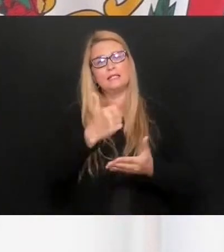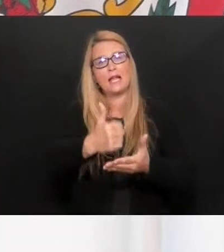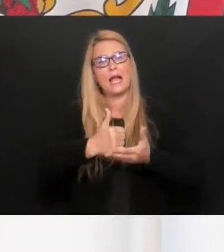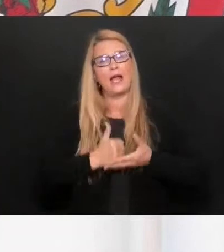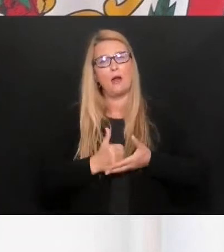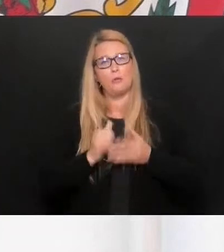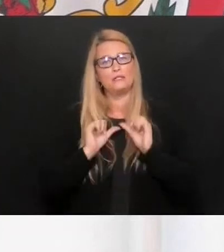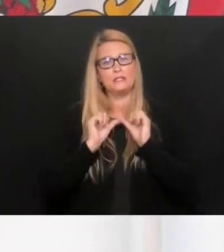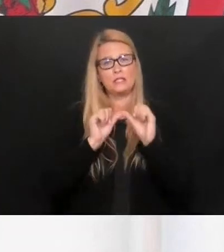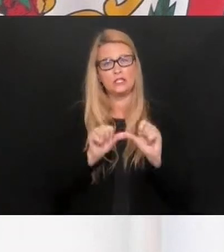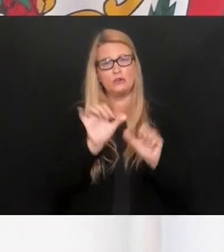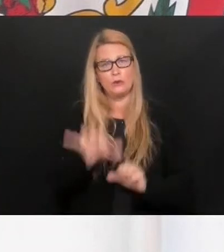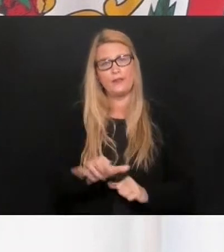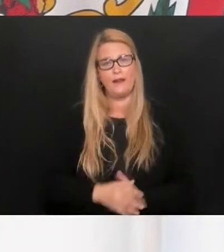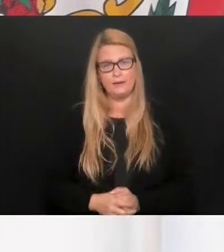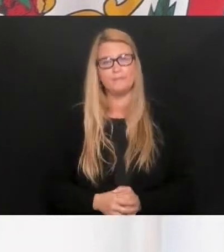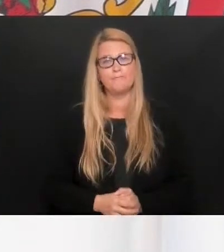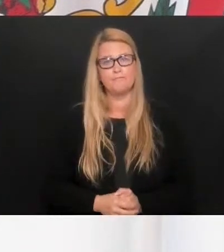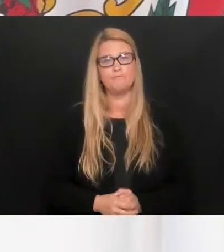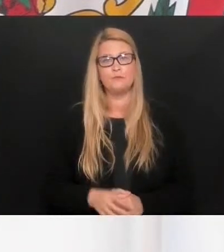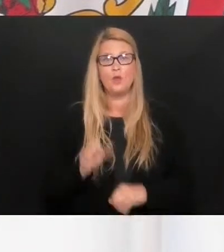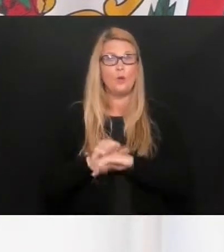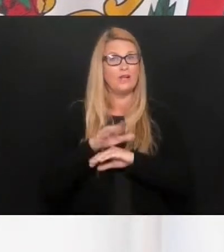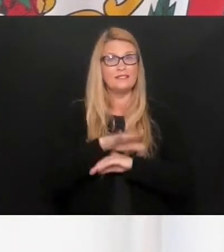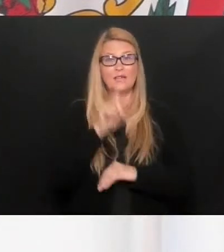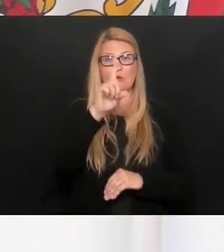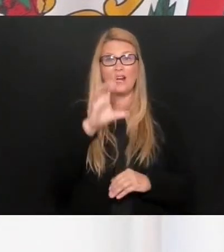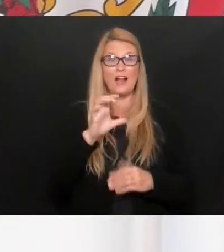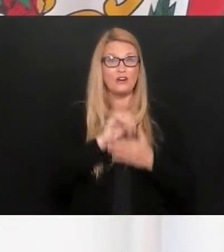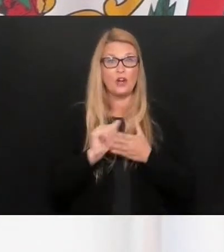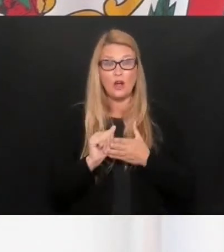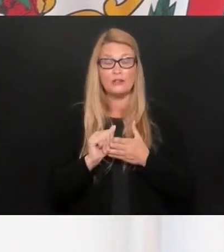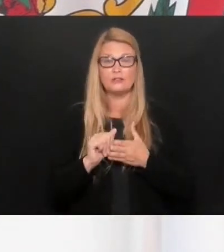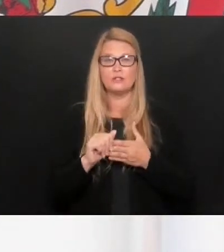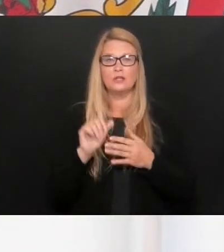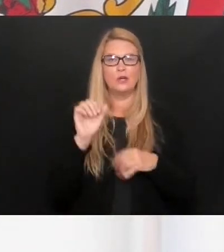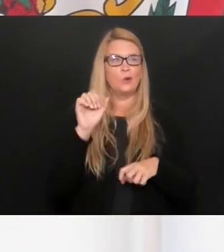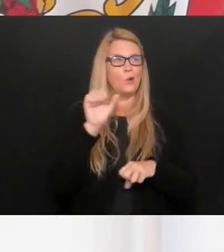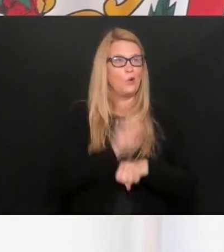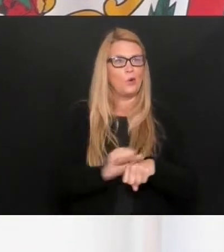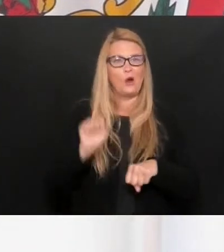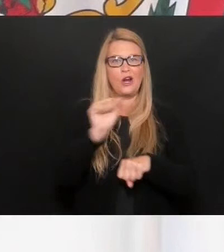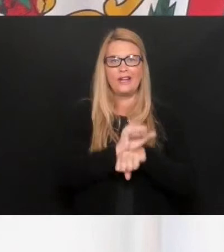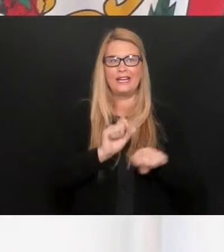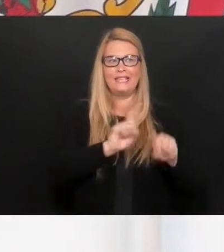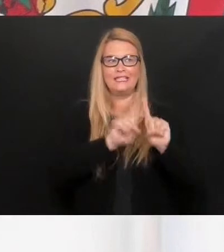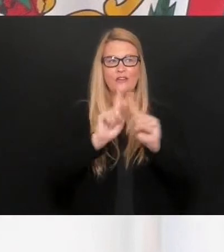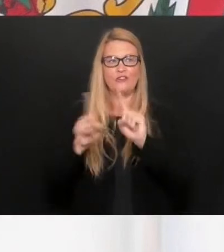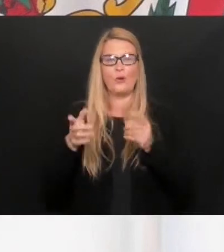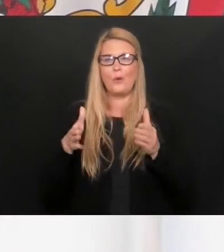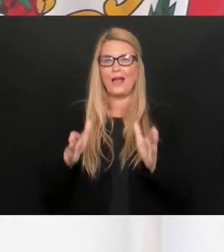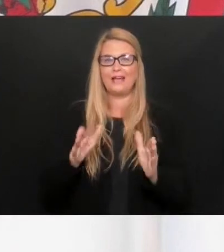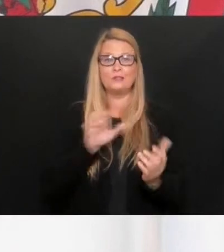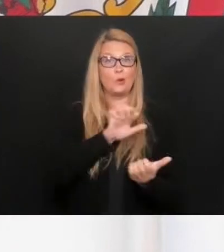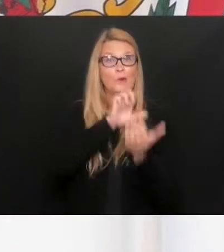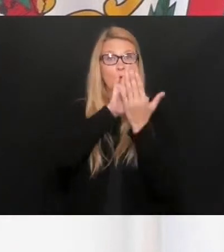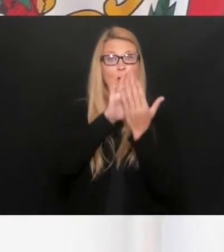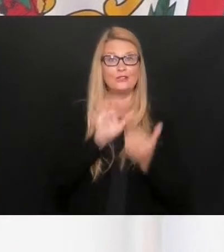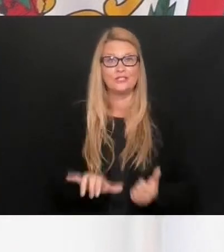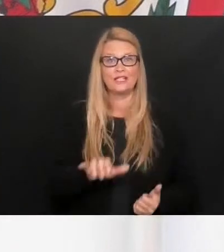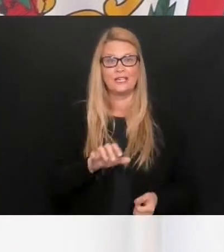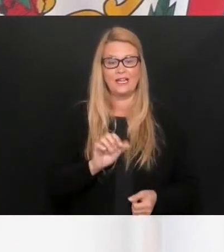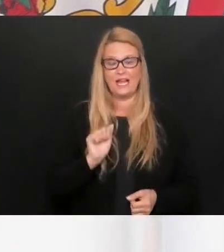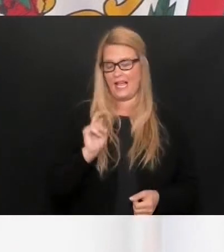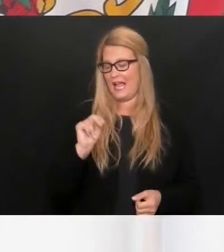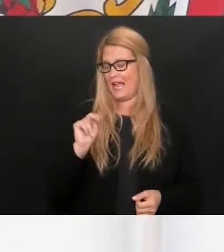those kids vaccinated, and we'll send them $100. And we're working in a lot of different ways on this. You know, Ann